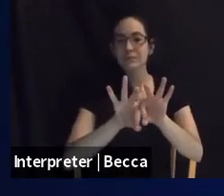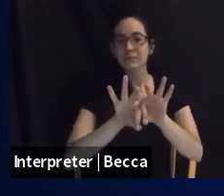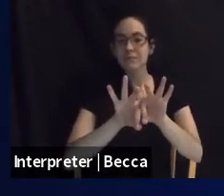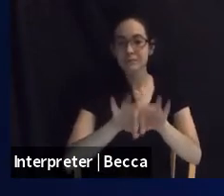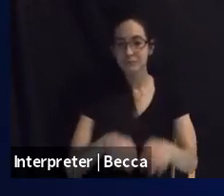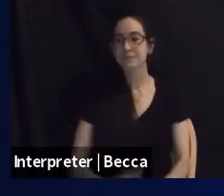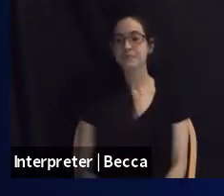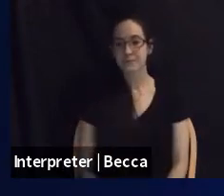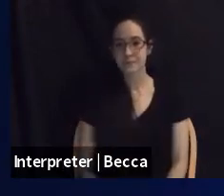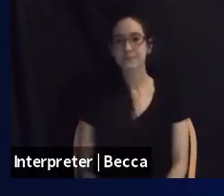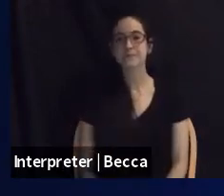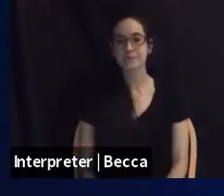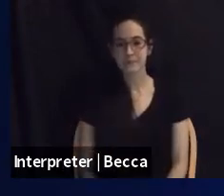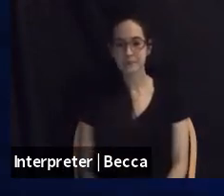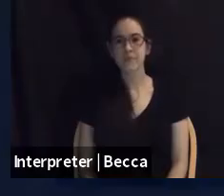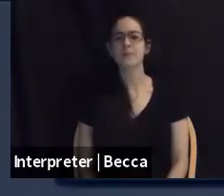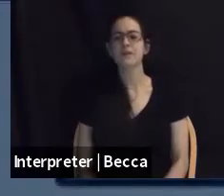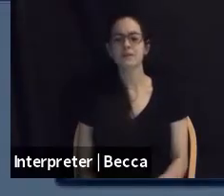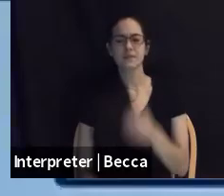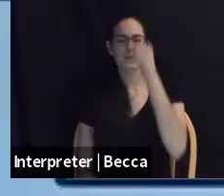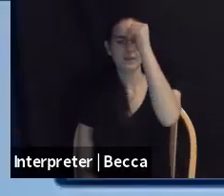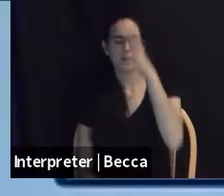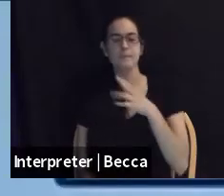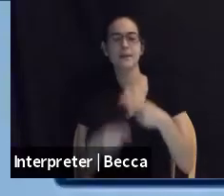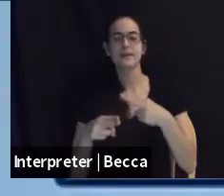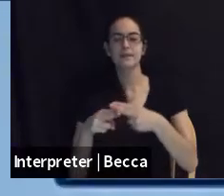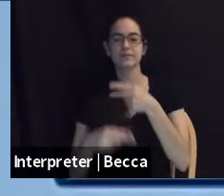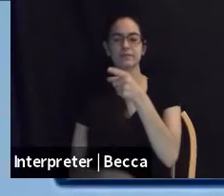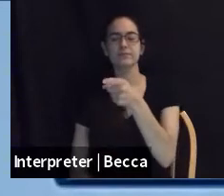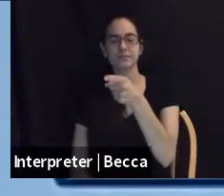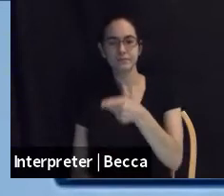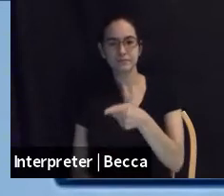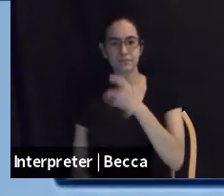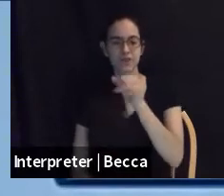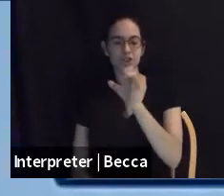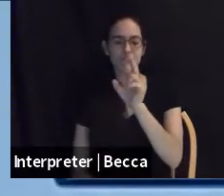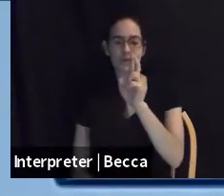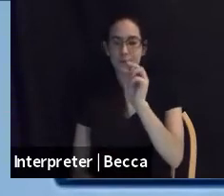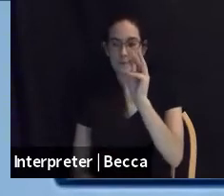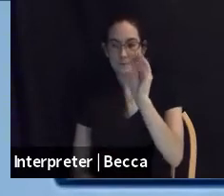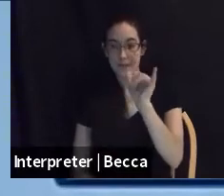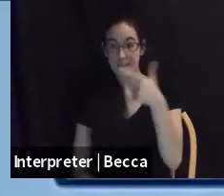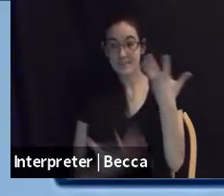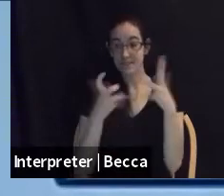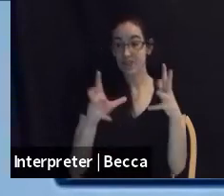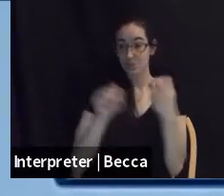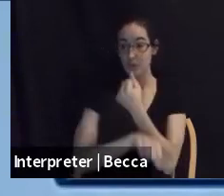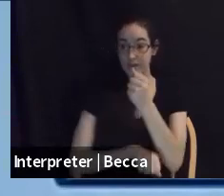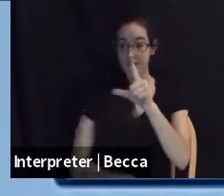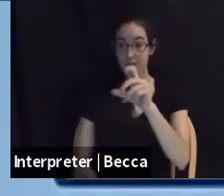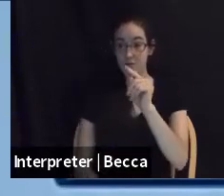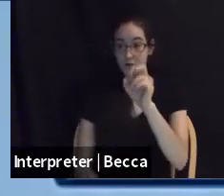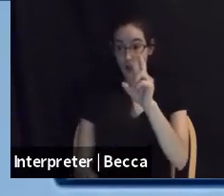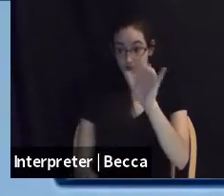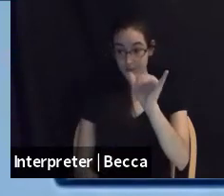guy. This guy named Jeremy Lockett from Alden, Massachusetts. And in 2014, he won a lottery, the scratch-off